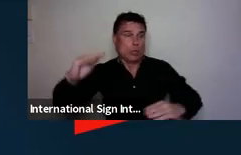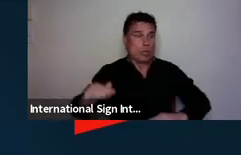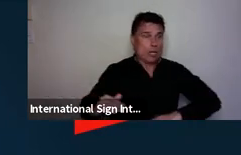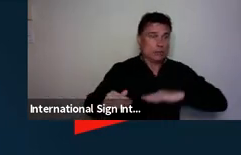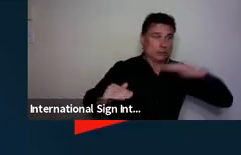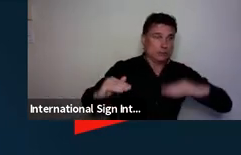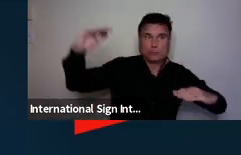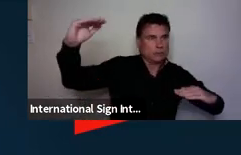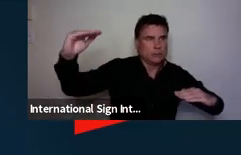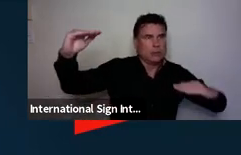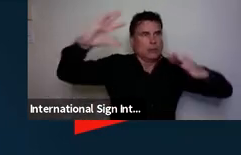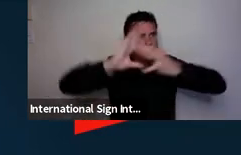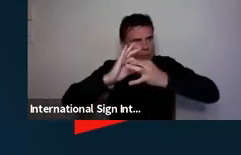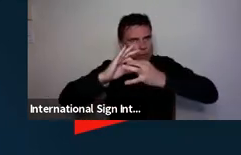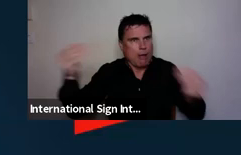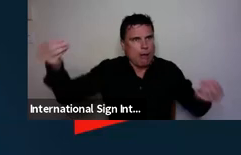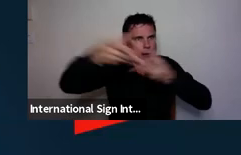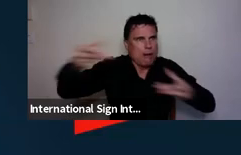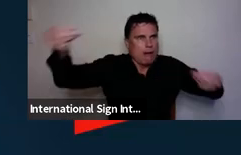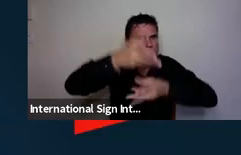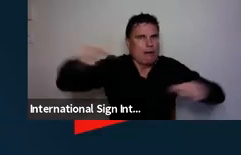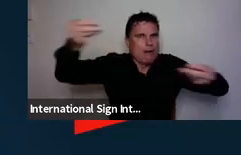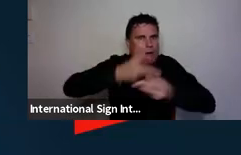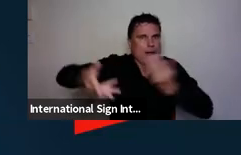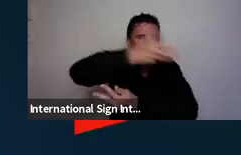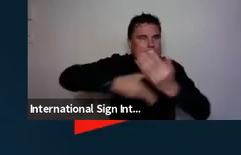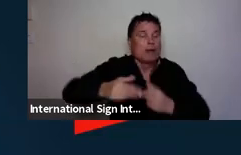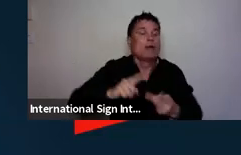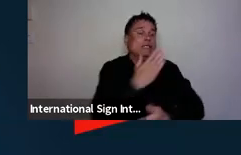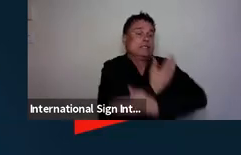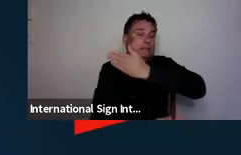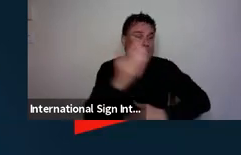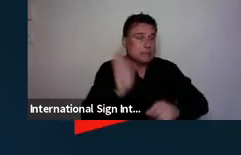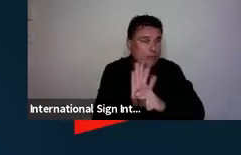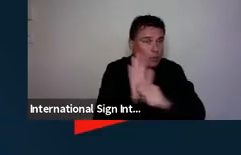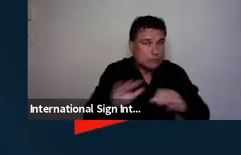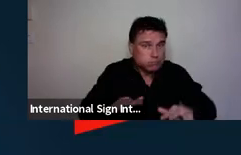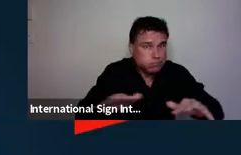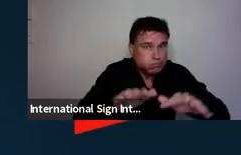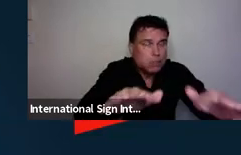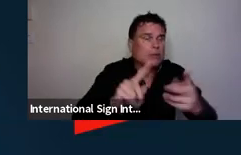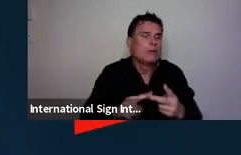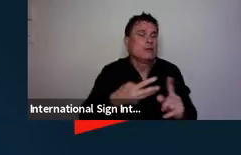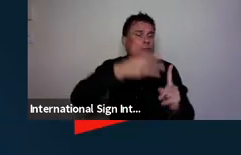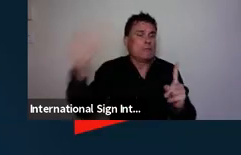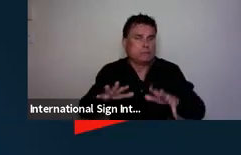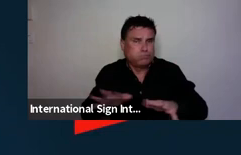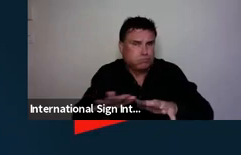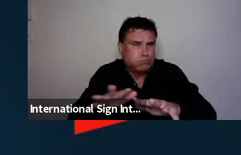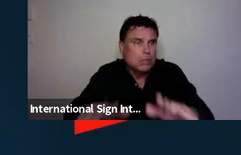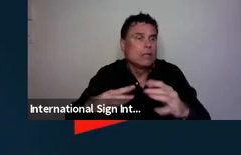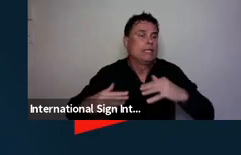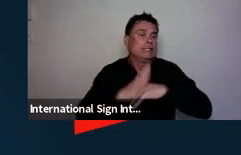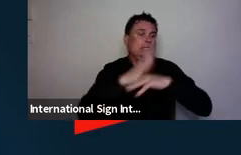example, disability movement with the youth movement, with those promoting the rights of indigenous communities, with the